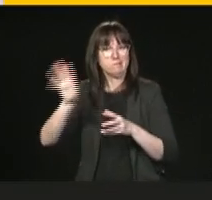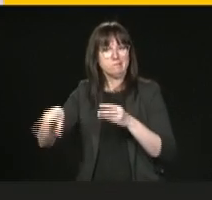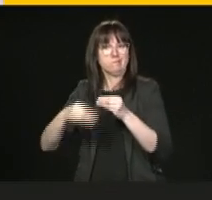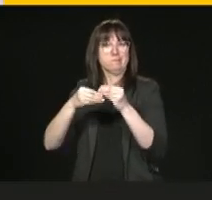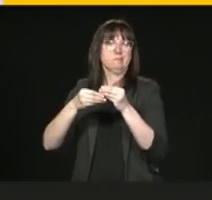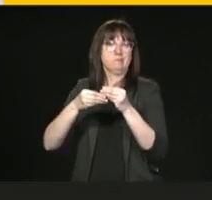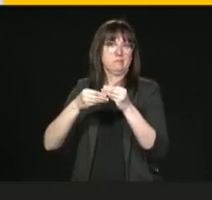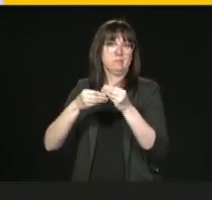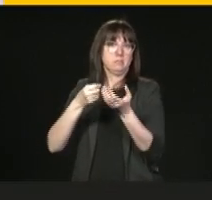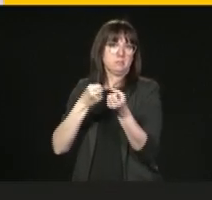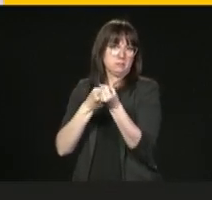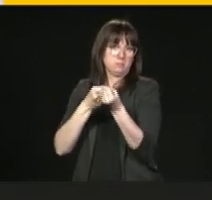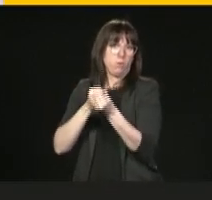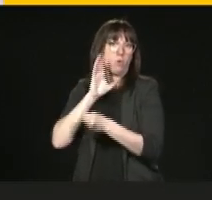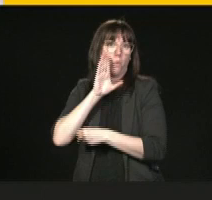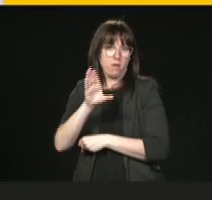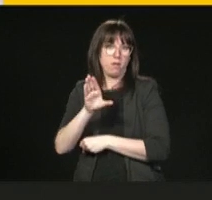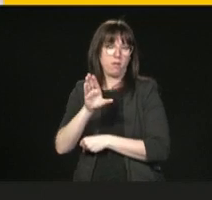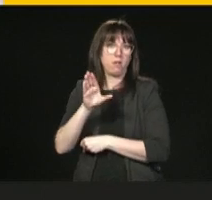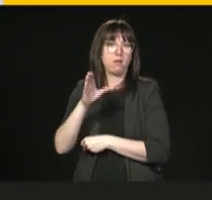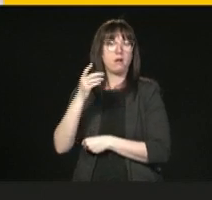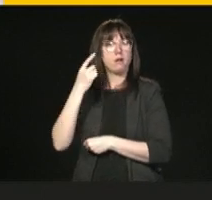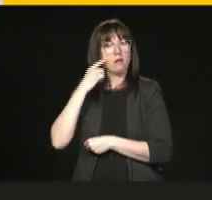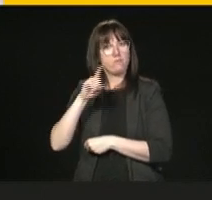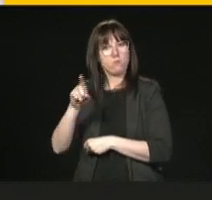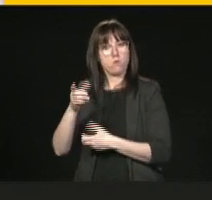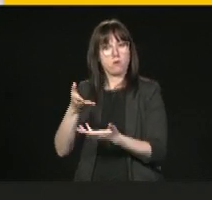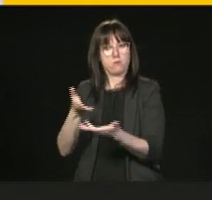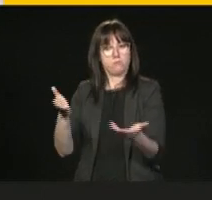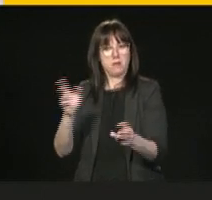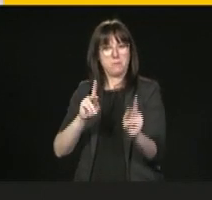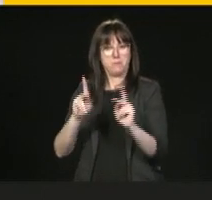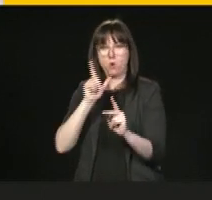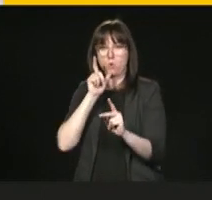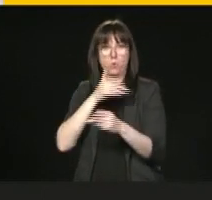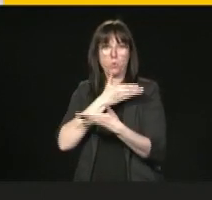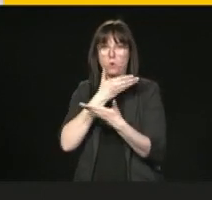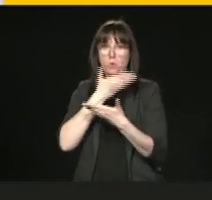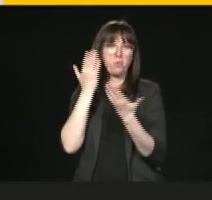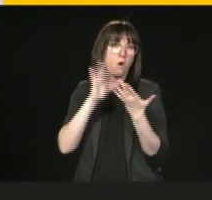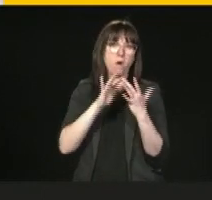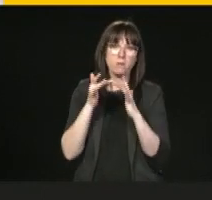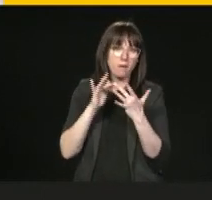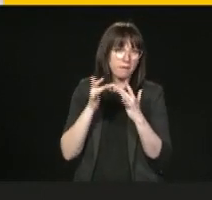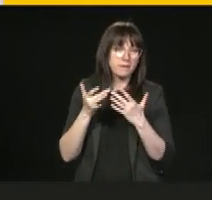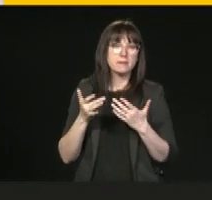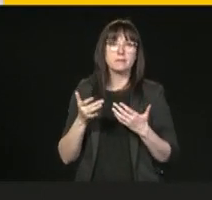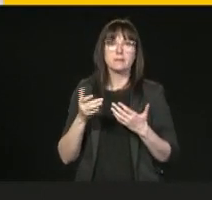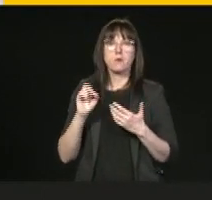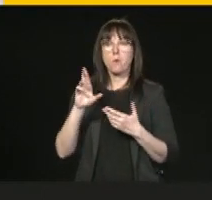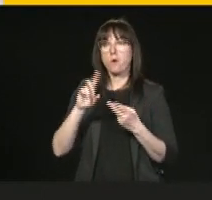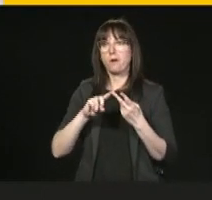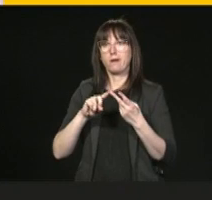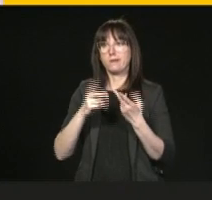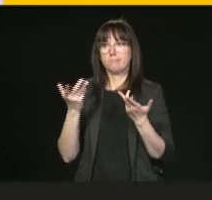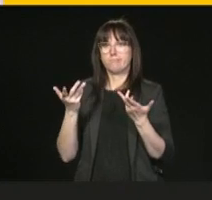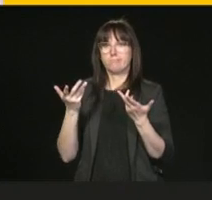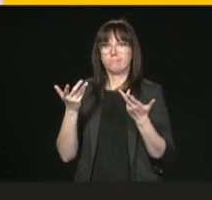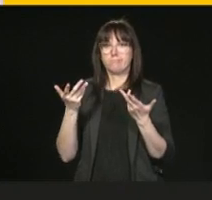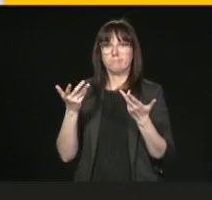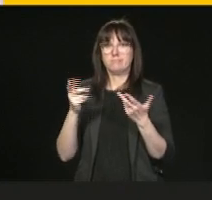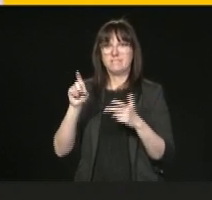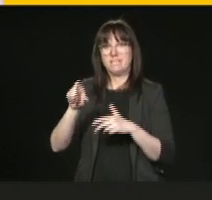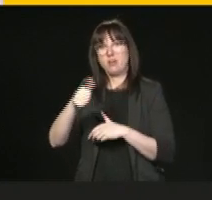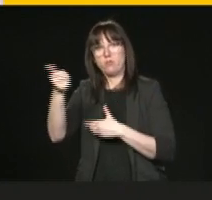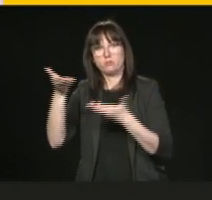additional measures taken to help those who cannot access the phone or online services. This is your